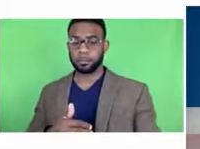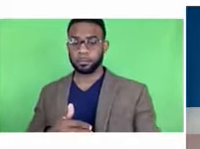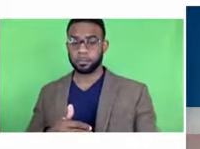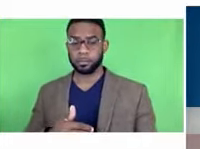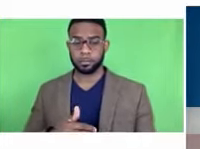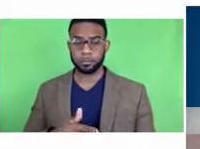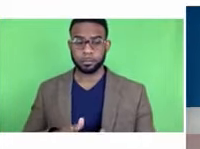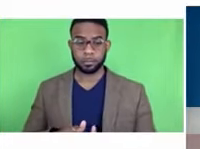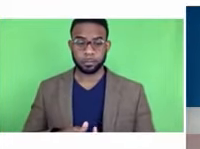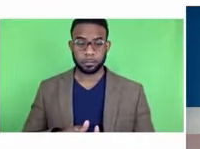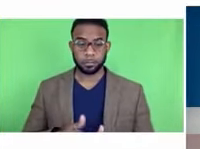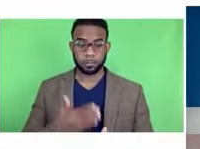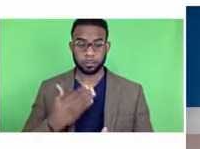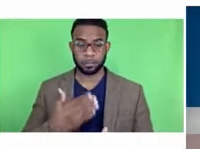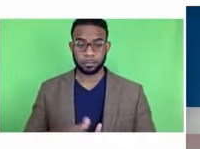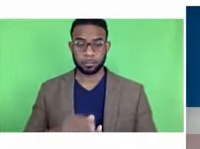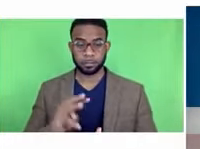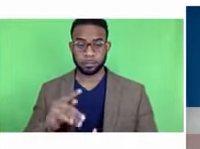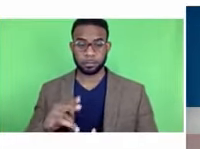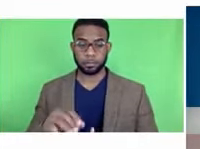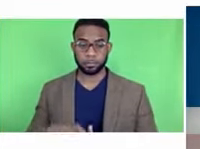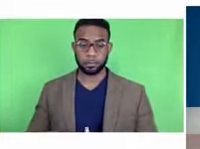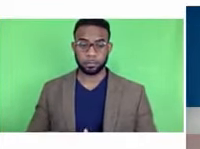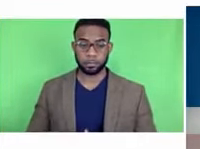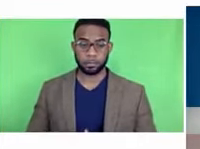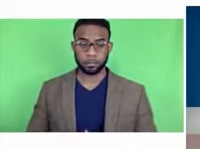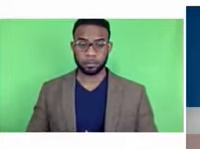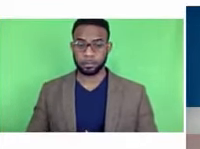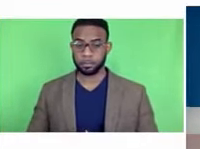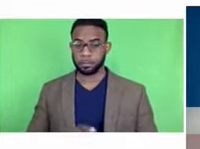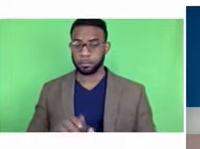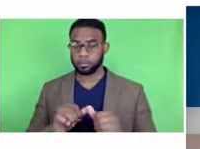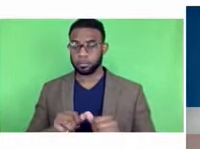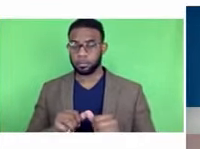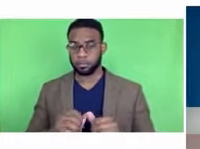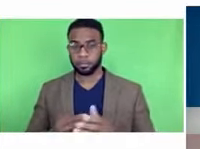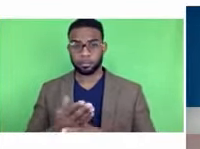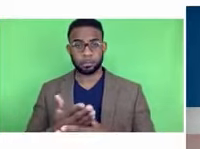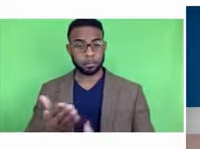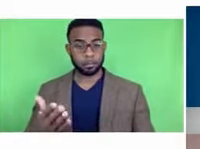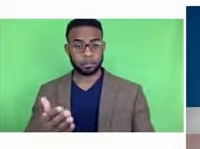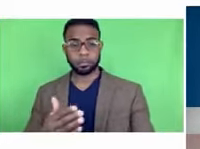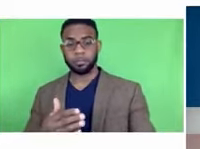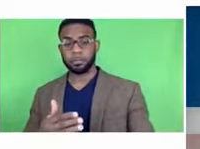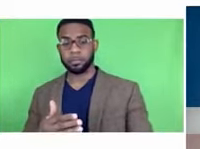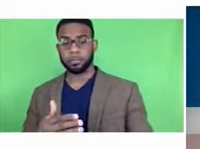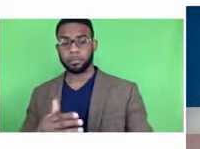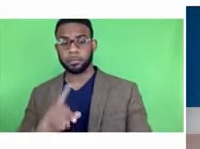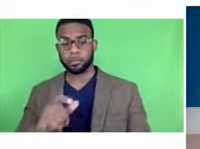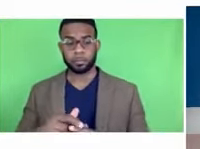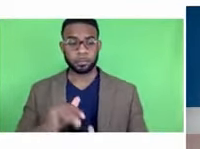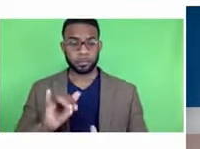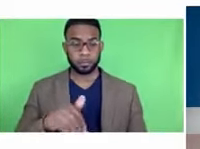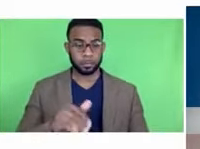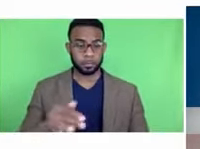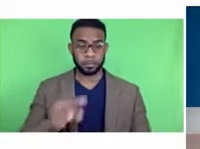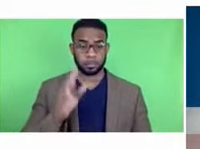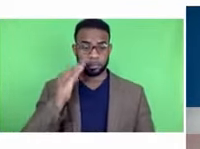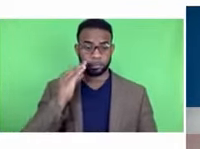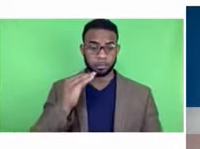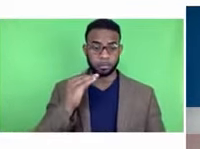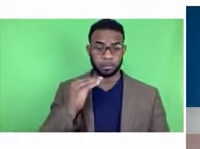Thank you, Matthias. And it's a constant growth thing. I mean, Travis, you've talked about that in your own experience and